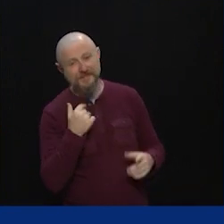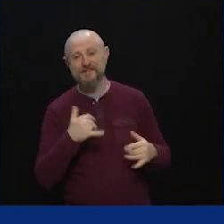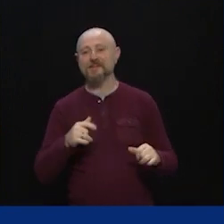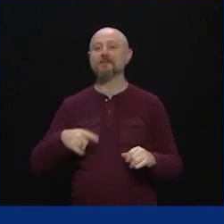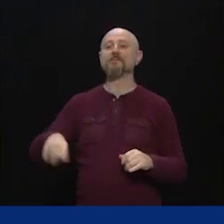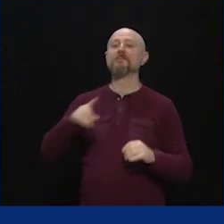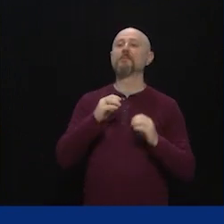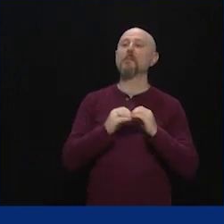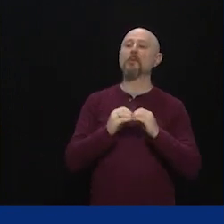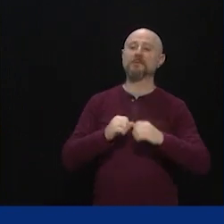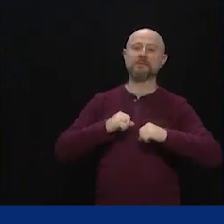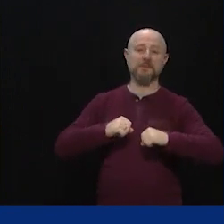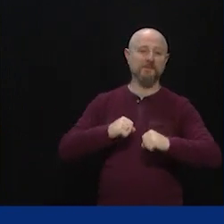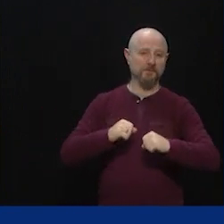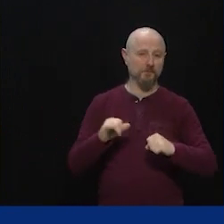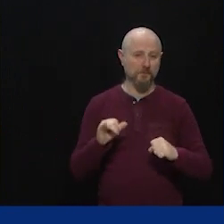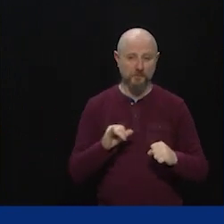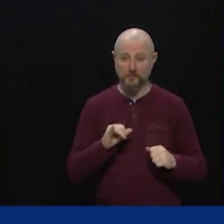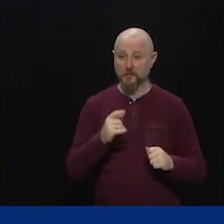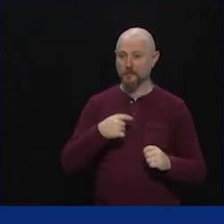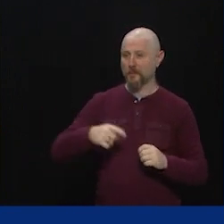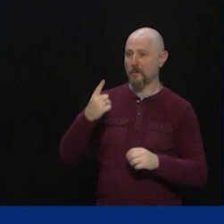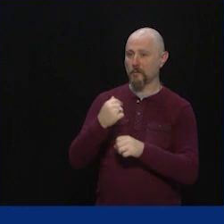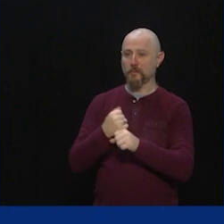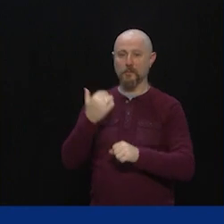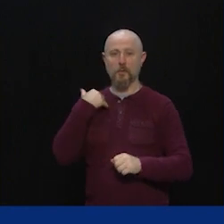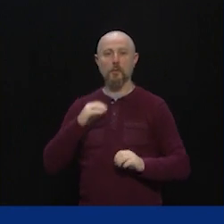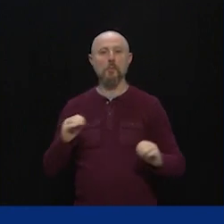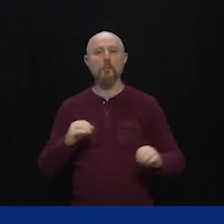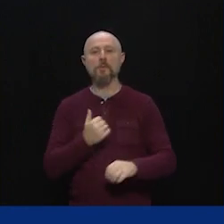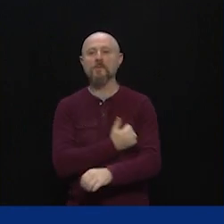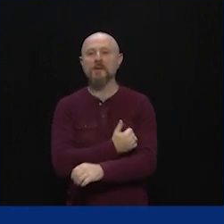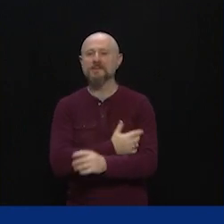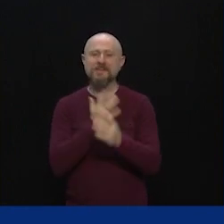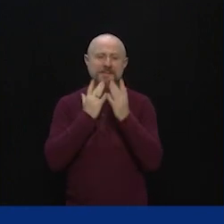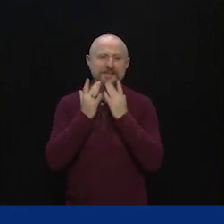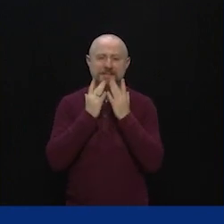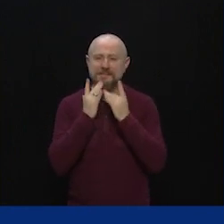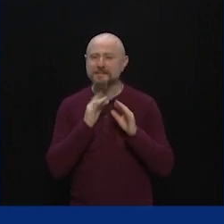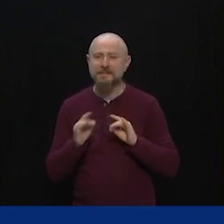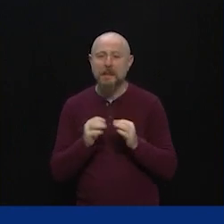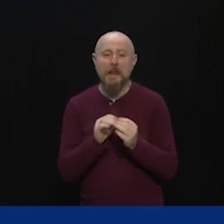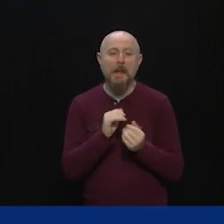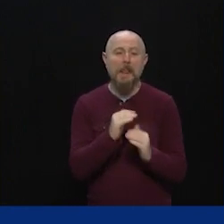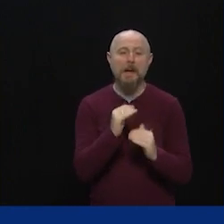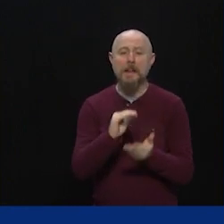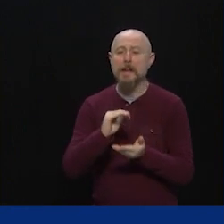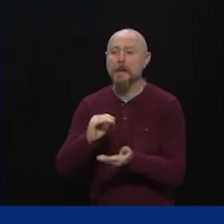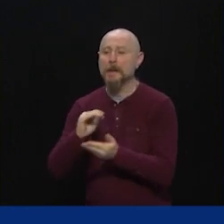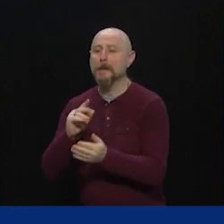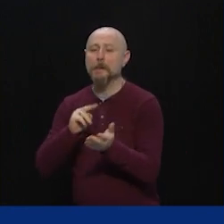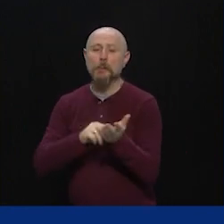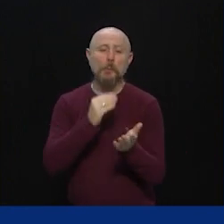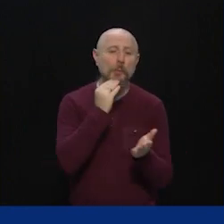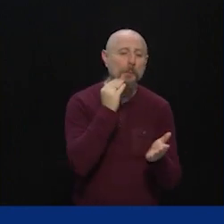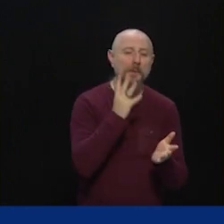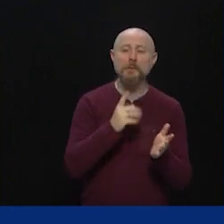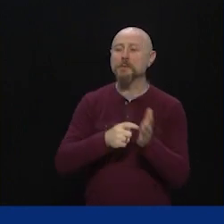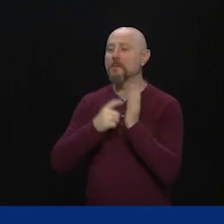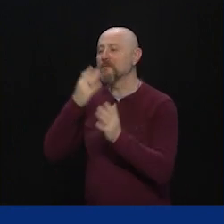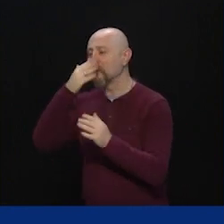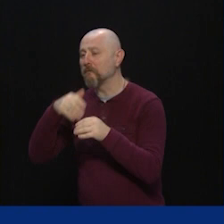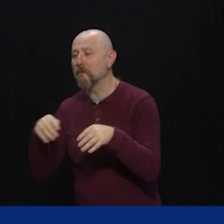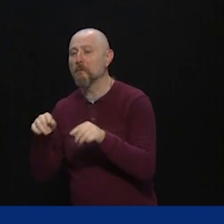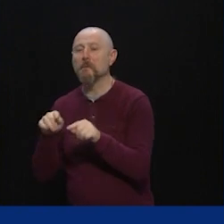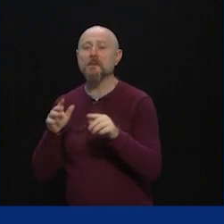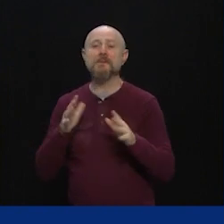ago, vaccinations were scarce. They were going to people in nursing homes and essential workers. Everybody was saying, when can I get that vaccine? Just 1 year ago. The